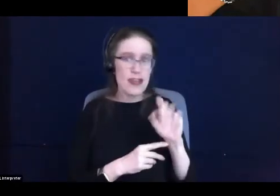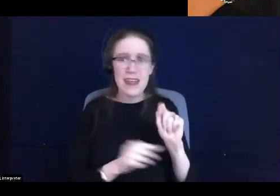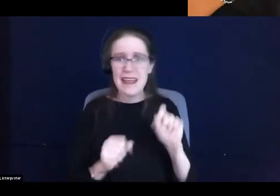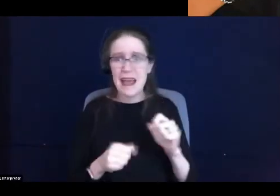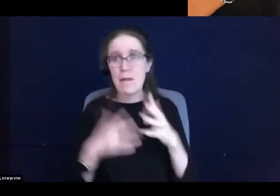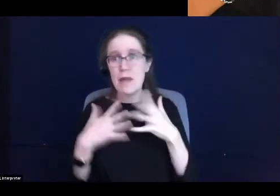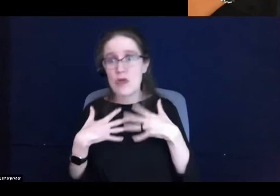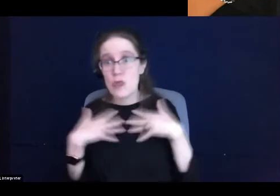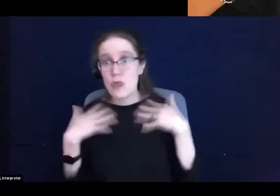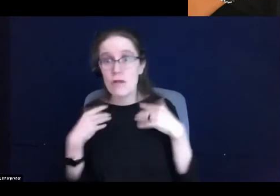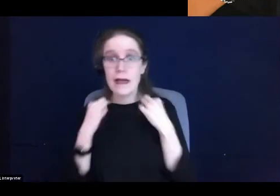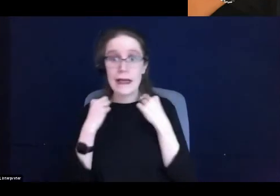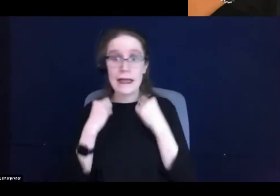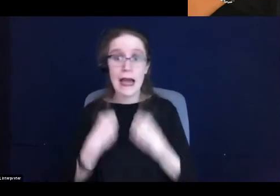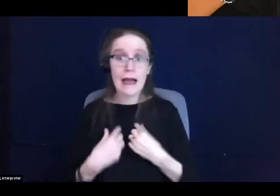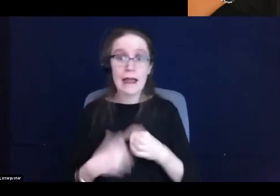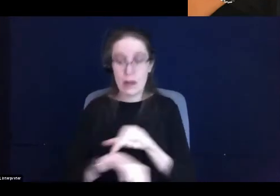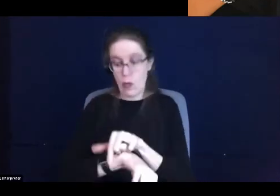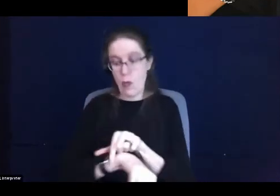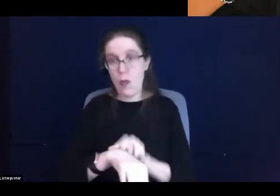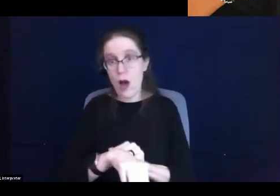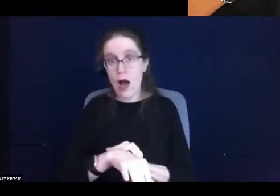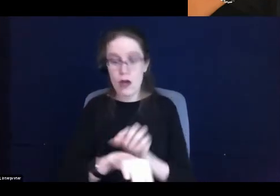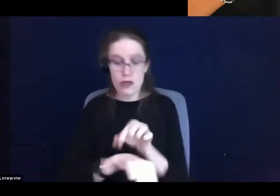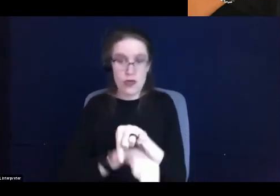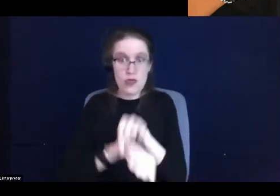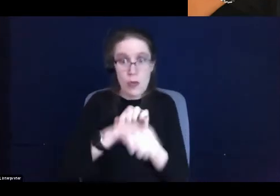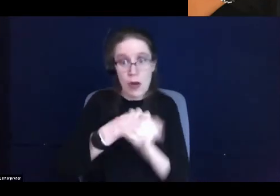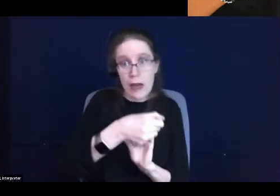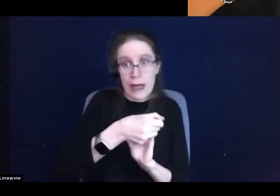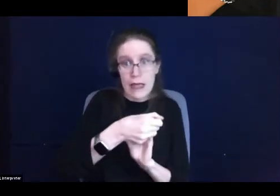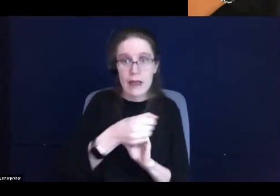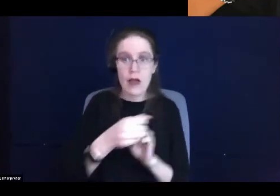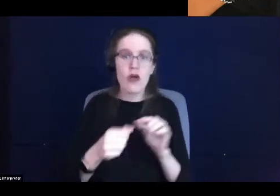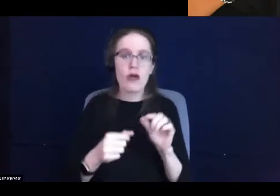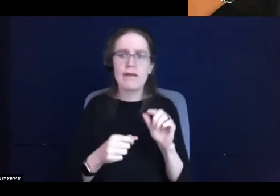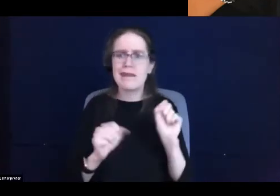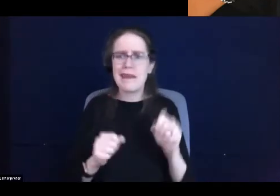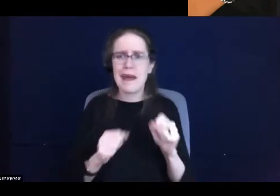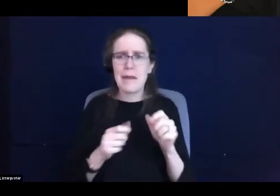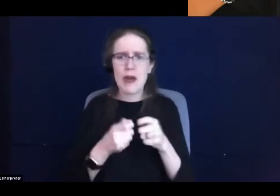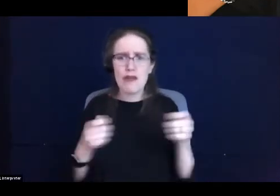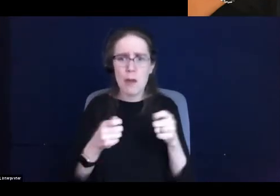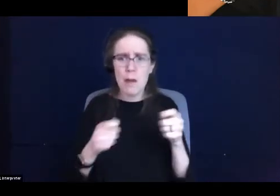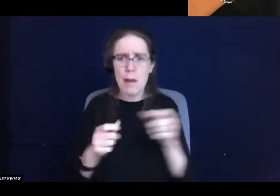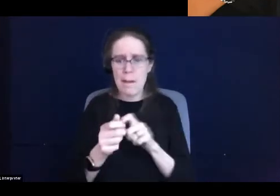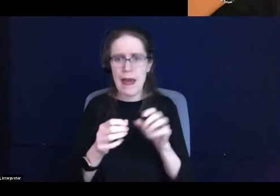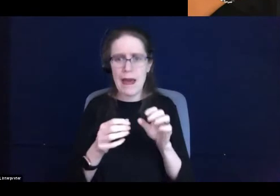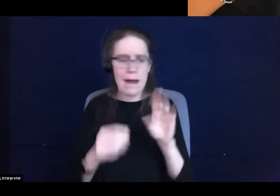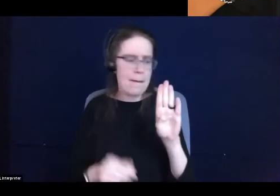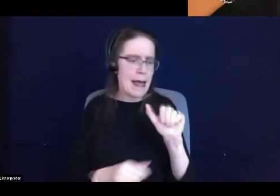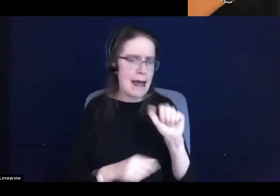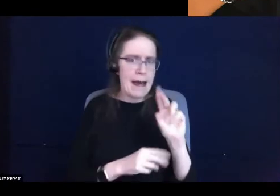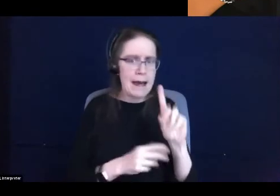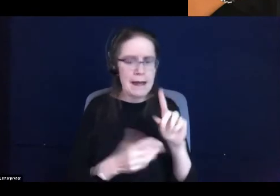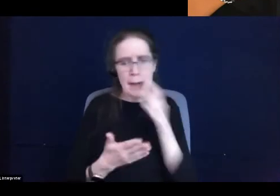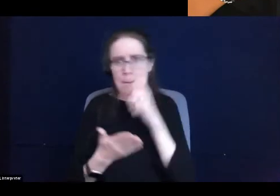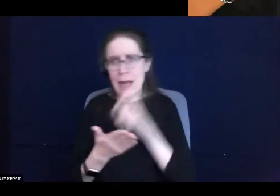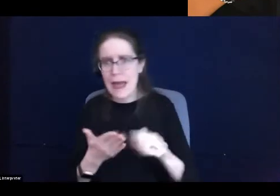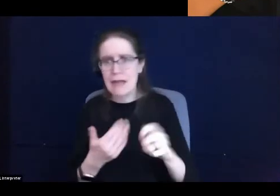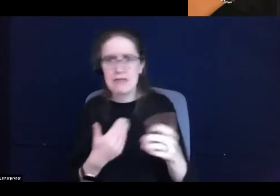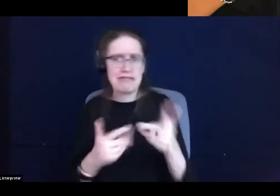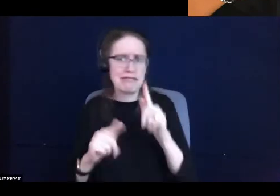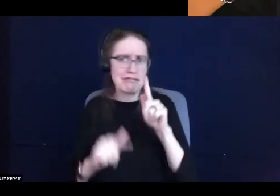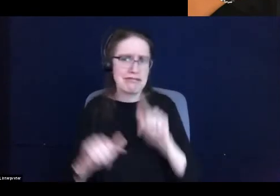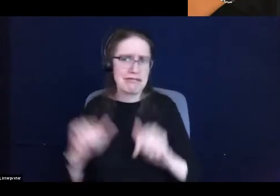a necklace or a watch or a bracelet, it can be a rubber band, it can be a pen. It's really up to the survivors.